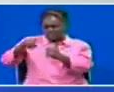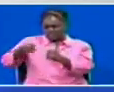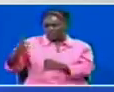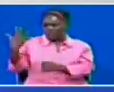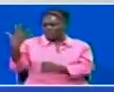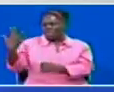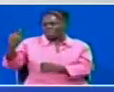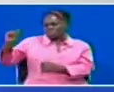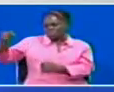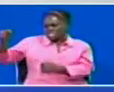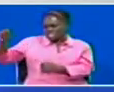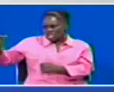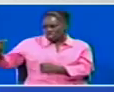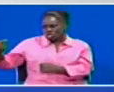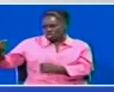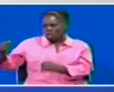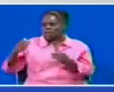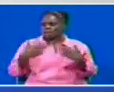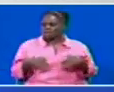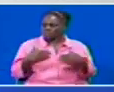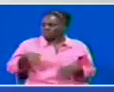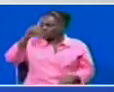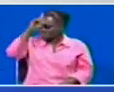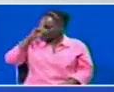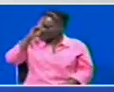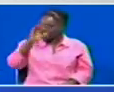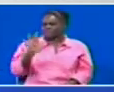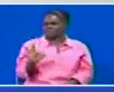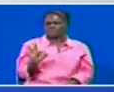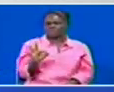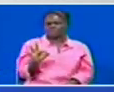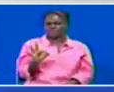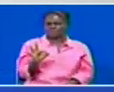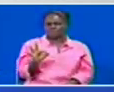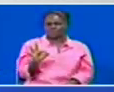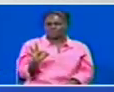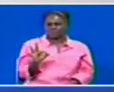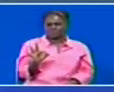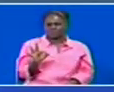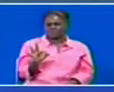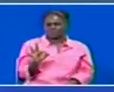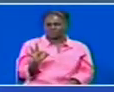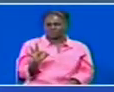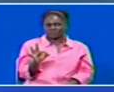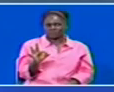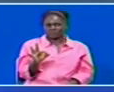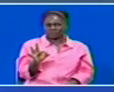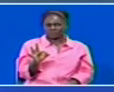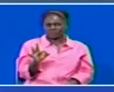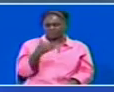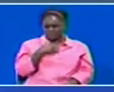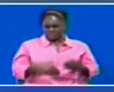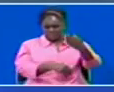million voters from the register. That's how serious an audit usually is. Mm-hmm. Yes, right. And I do want to